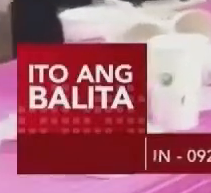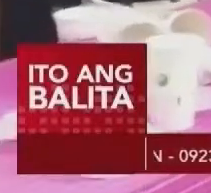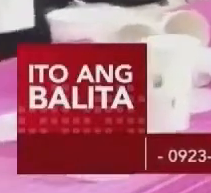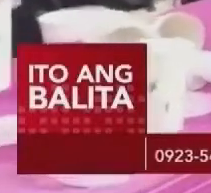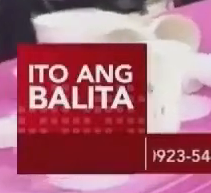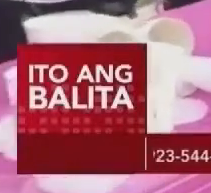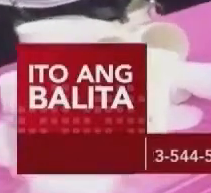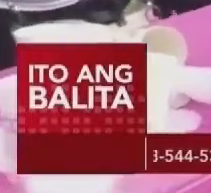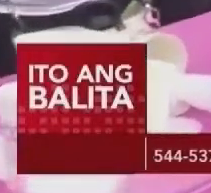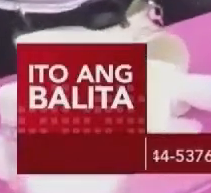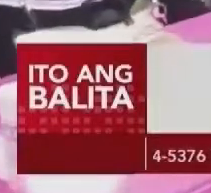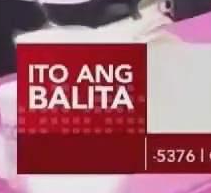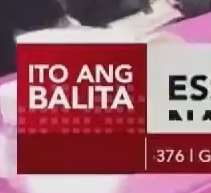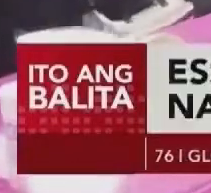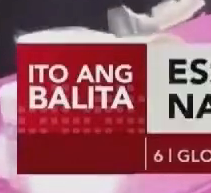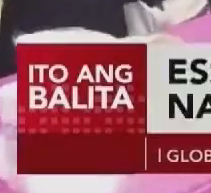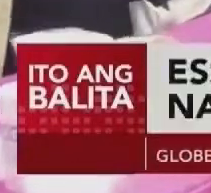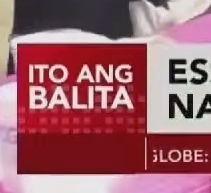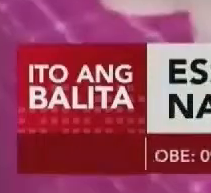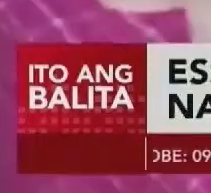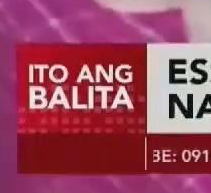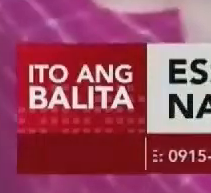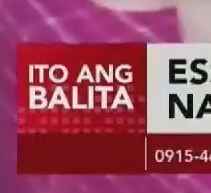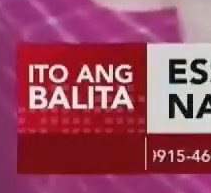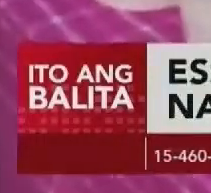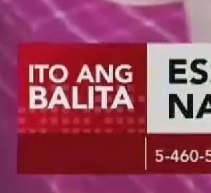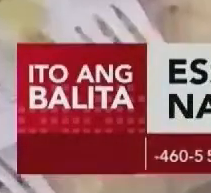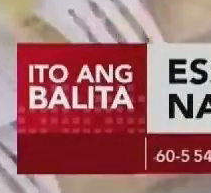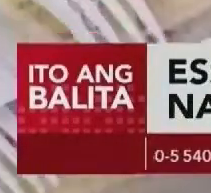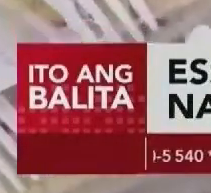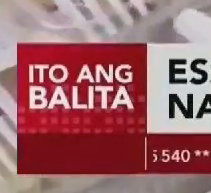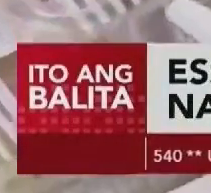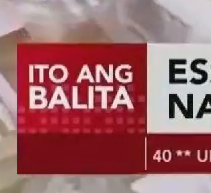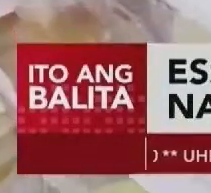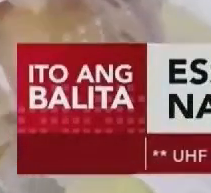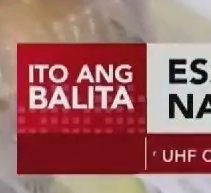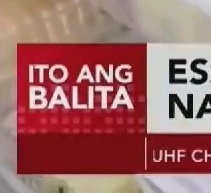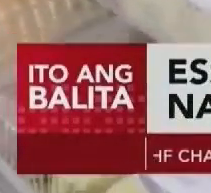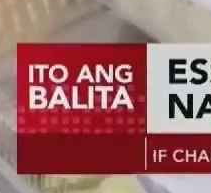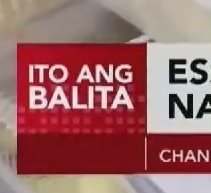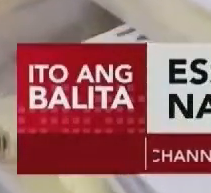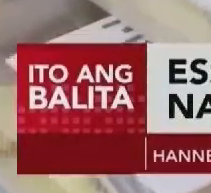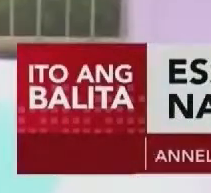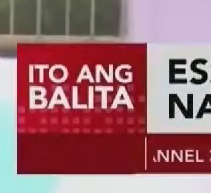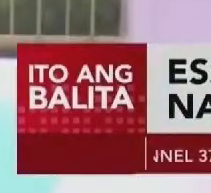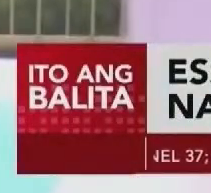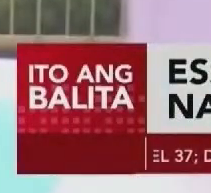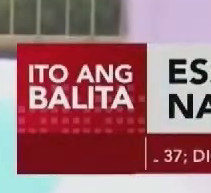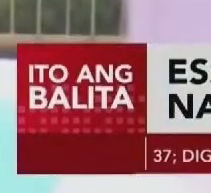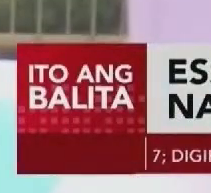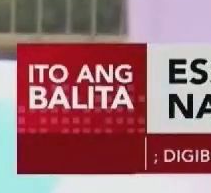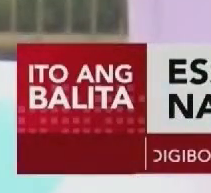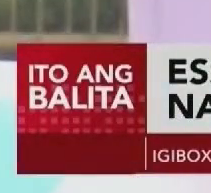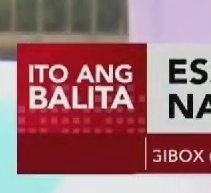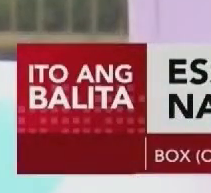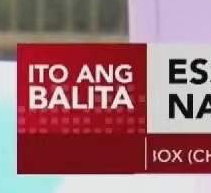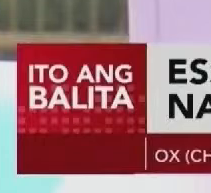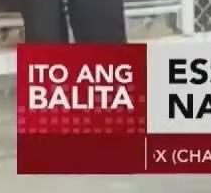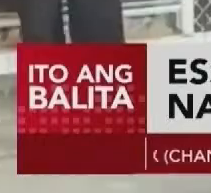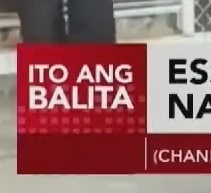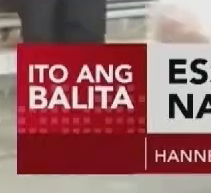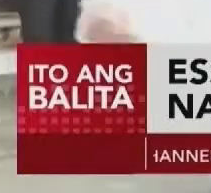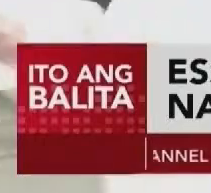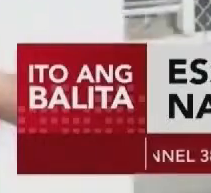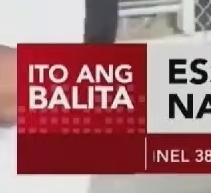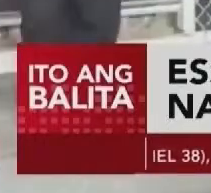may sakay na pasahero, huminto muna at pumila sa libreng almusal na kape, pandesal at itlog ng MCGI sa Butuan